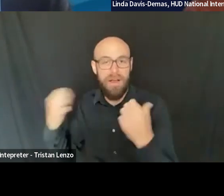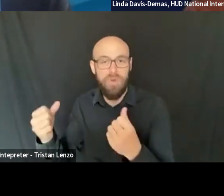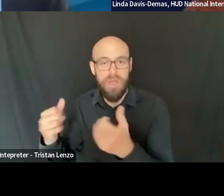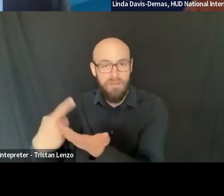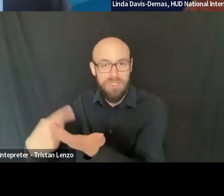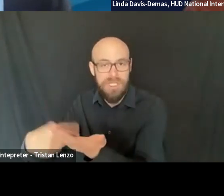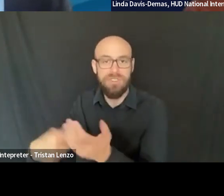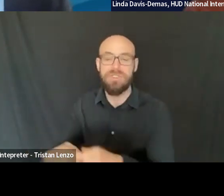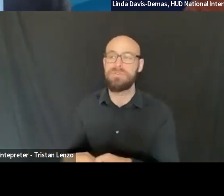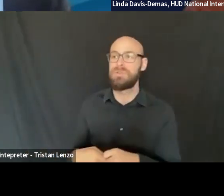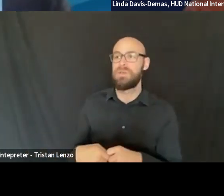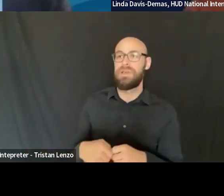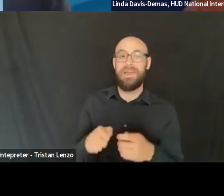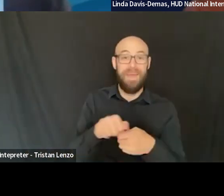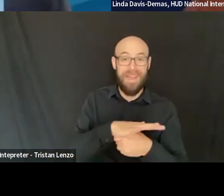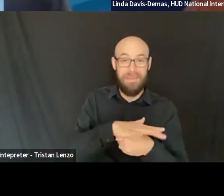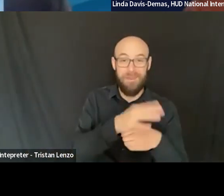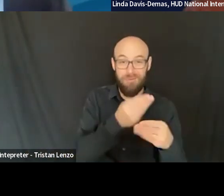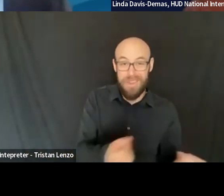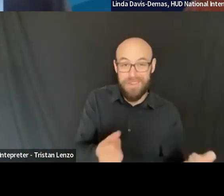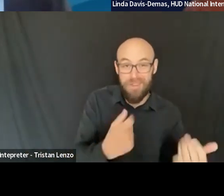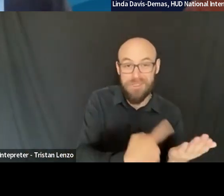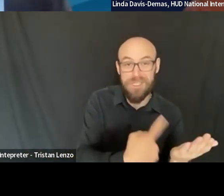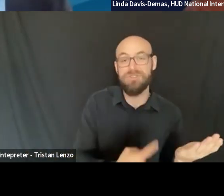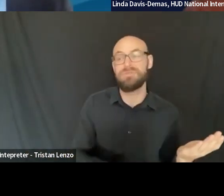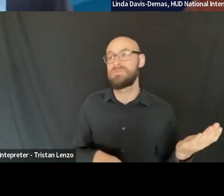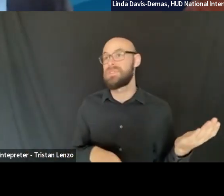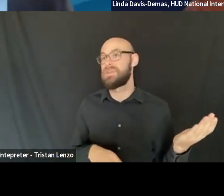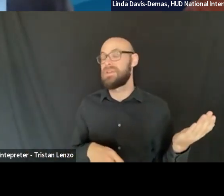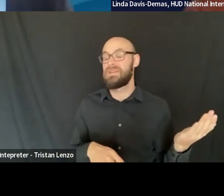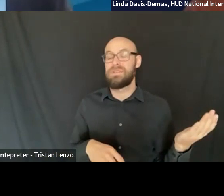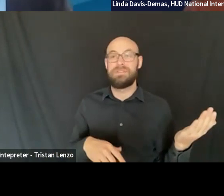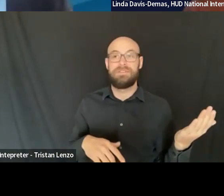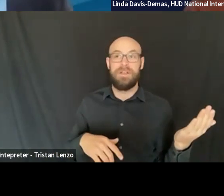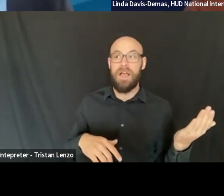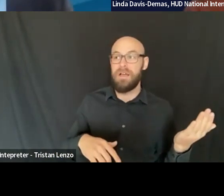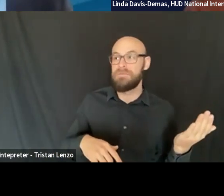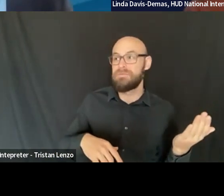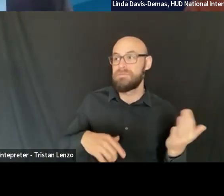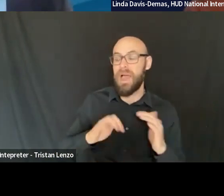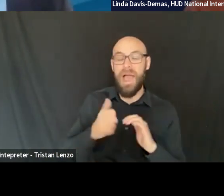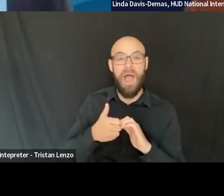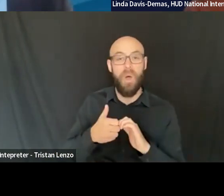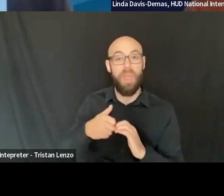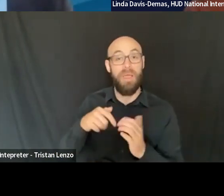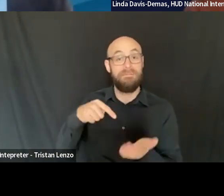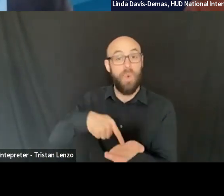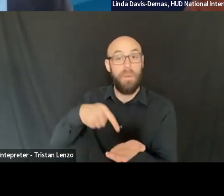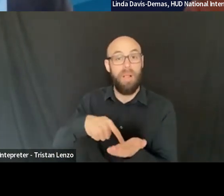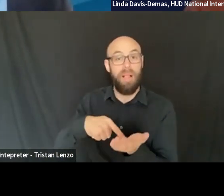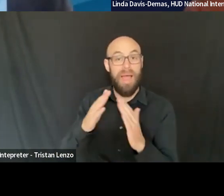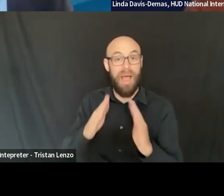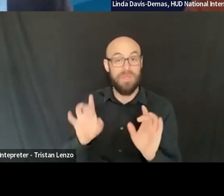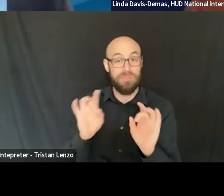of pandemic relief conversations. It's been part of how to address the affordable housing